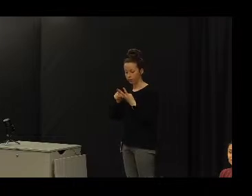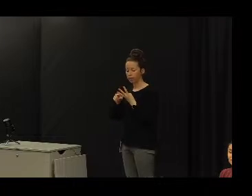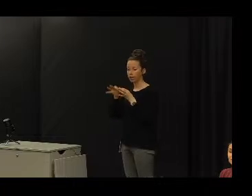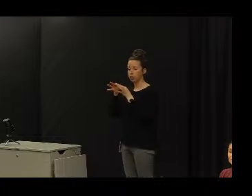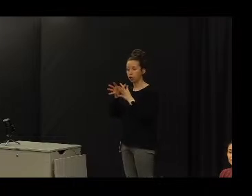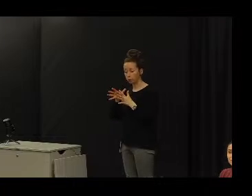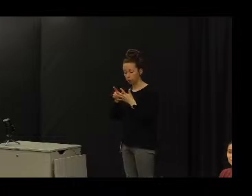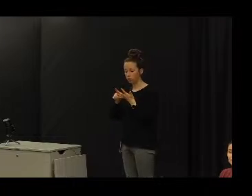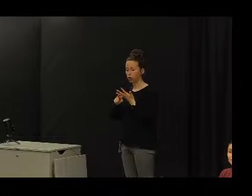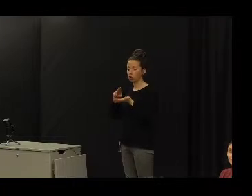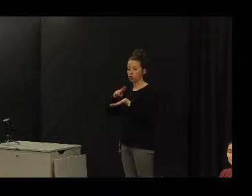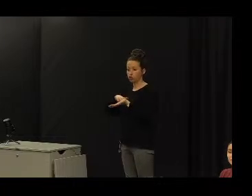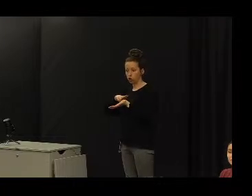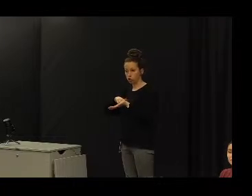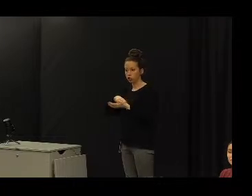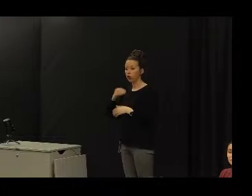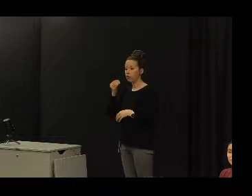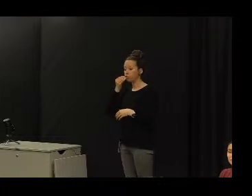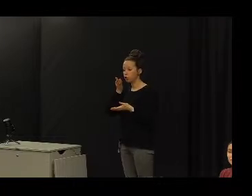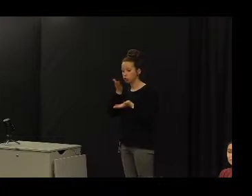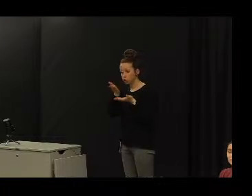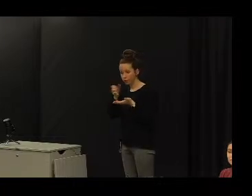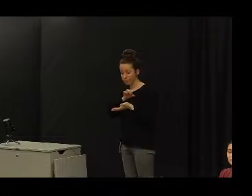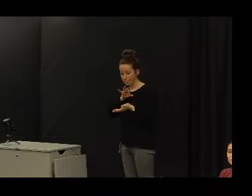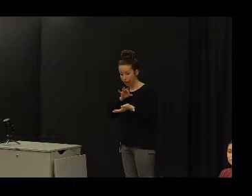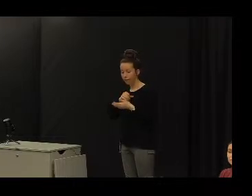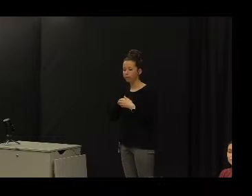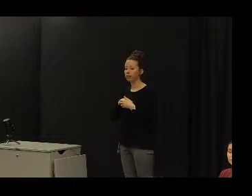interpreters, nurses, food services staff,